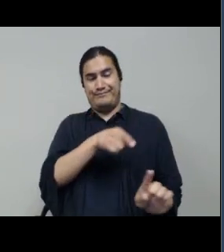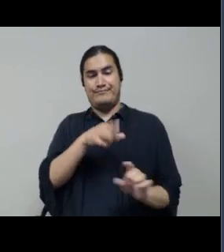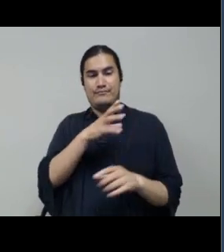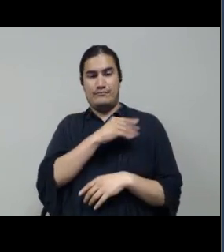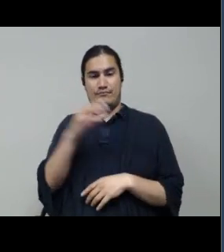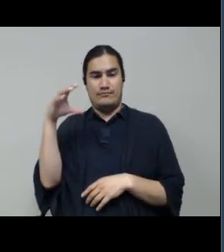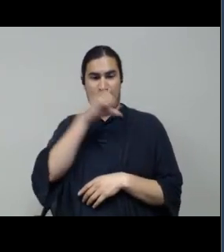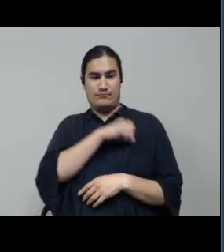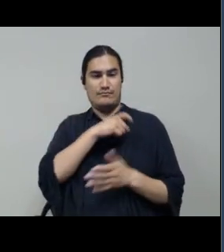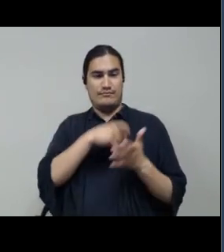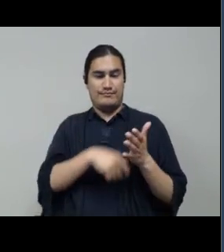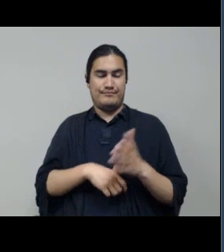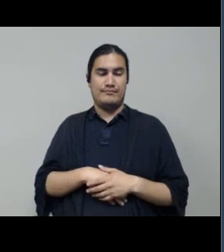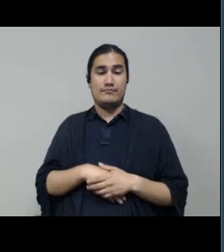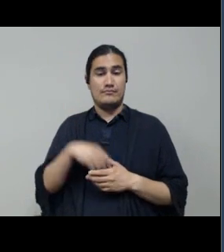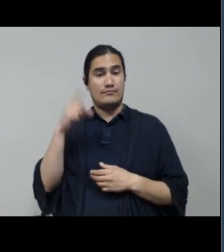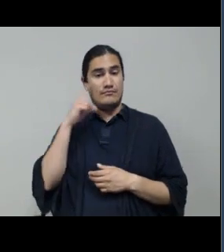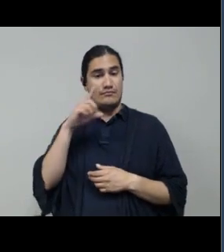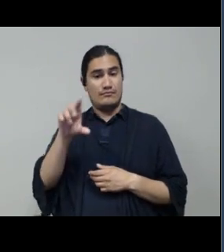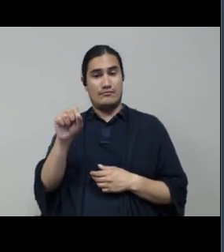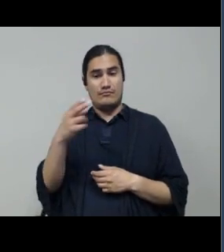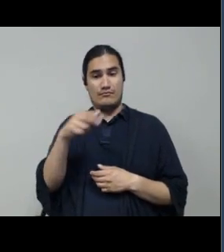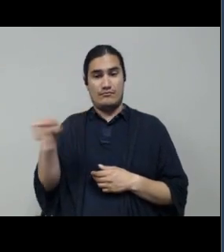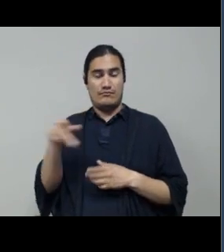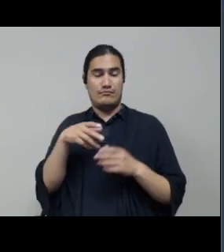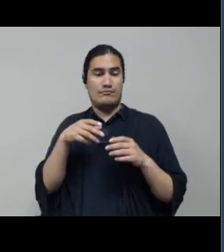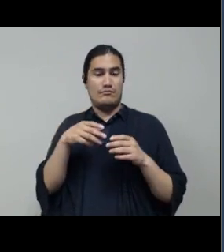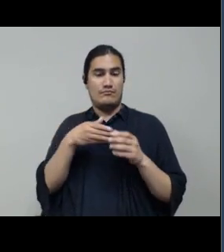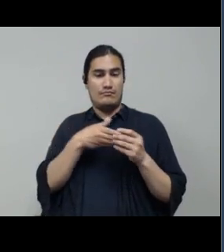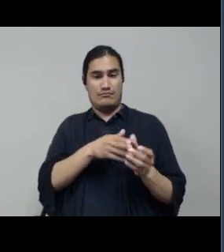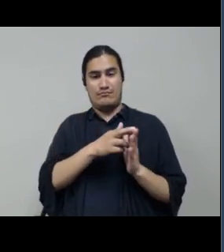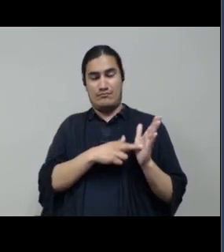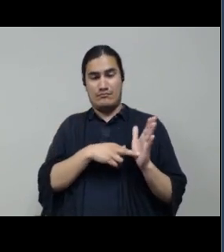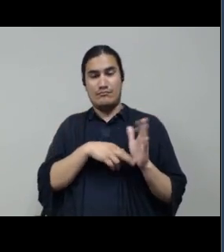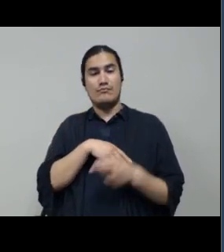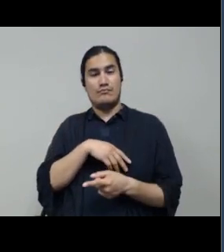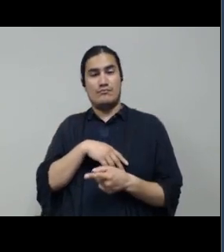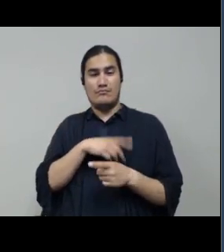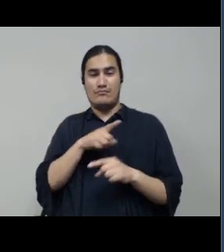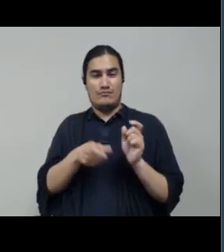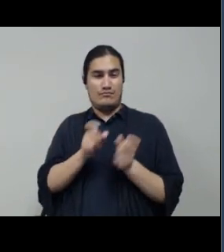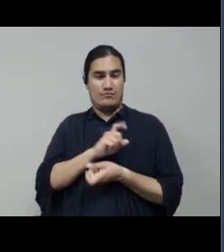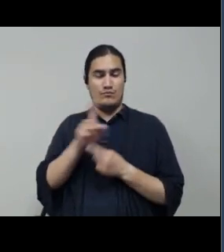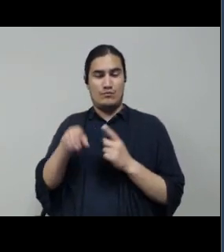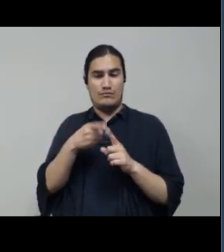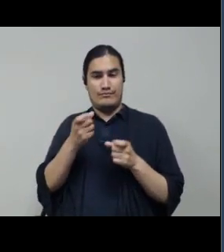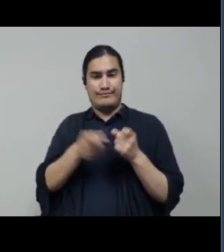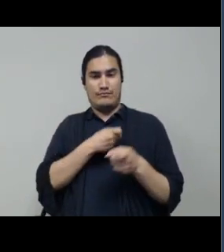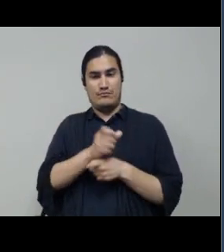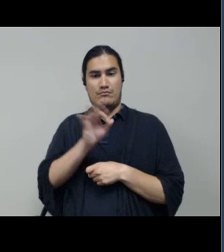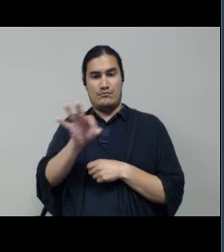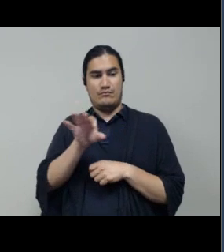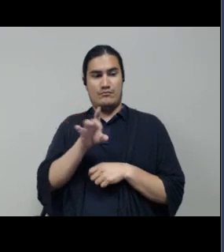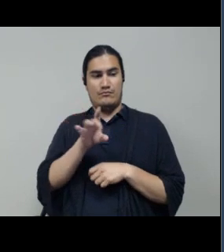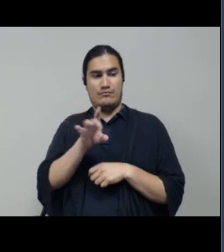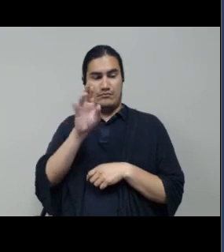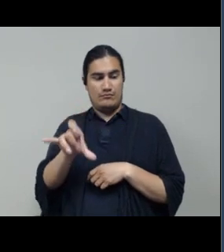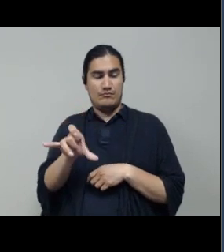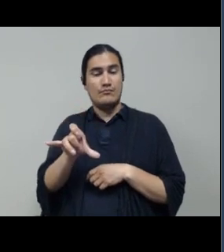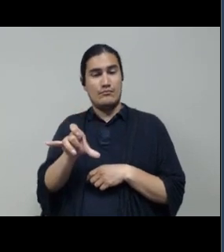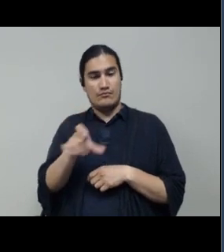phase. Per shop guidelines, Caltrans cannot change the funding amount once the project is in the year of delivery. Costs